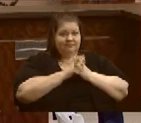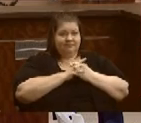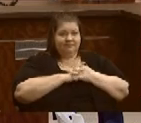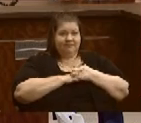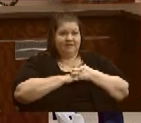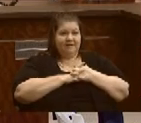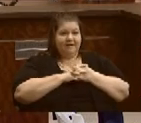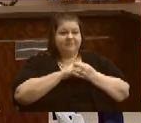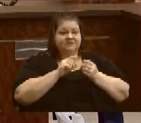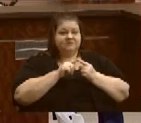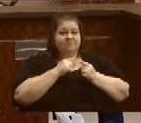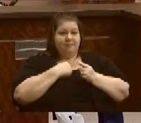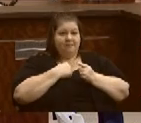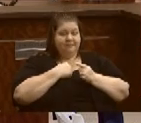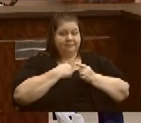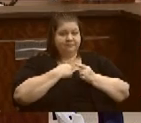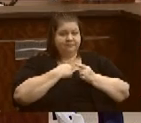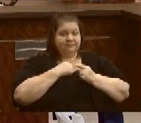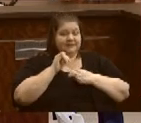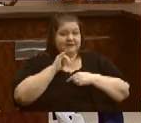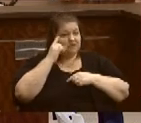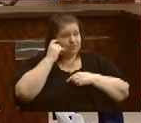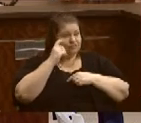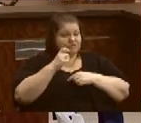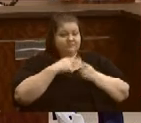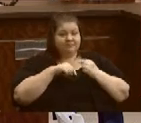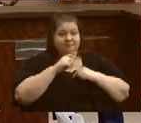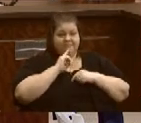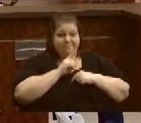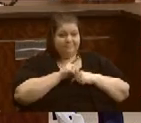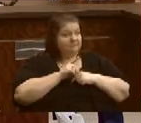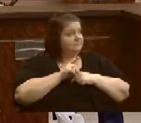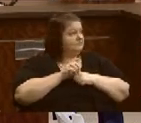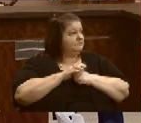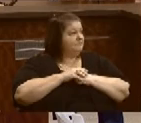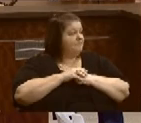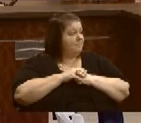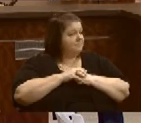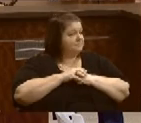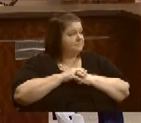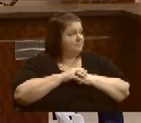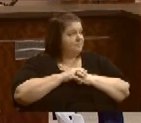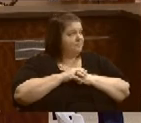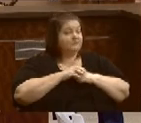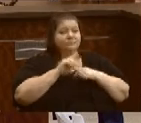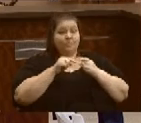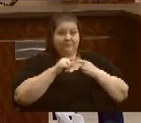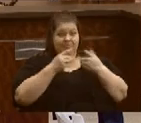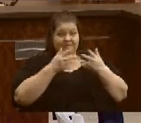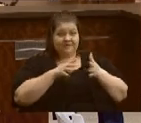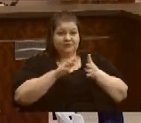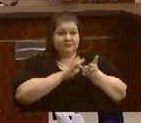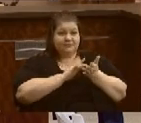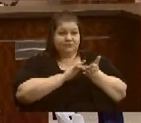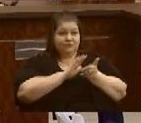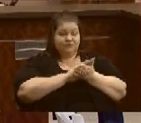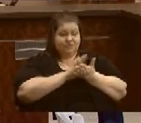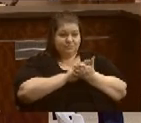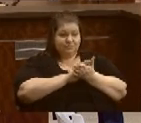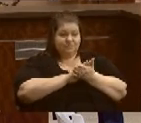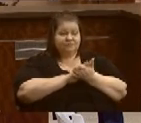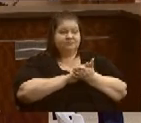to me, it was just like a dream because I was a pediatrician. When I finished medical school, I wanted to be a